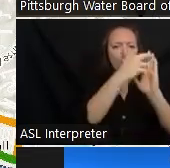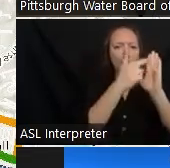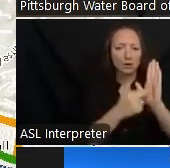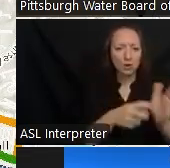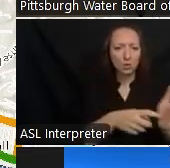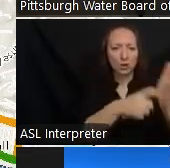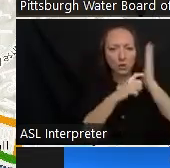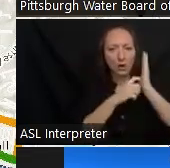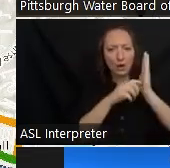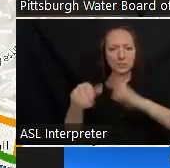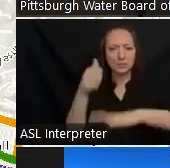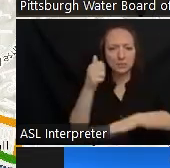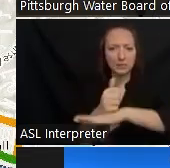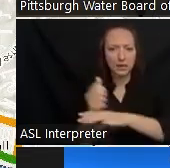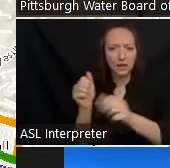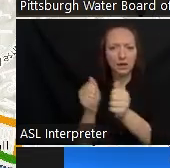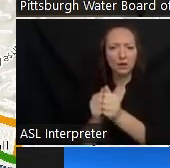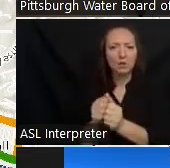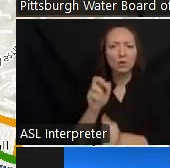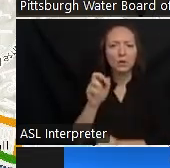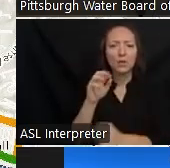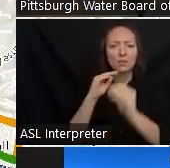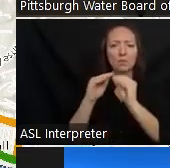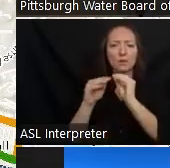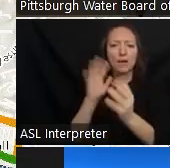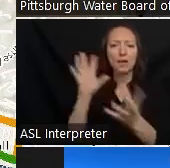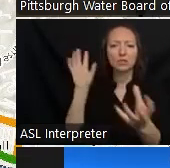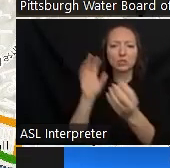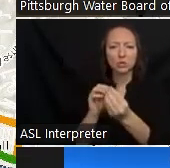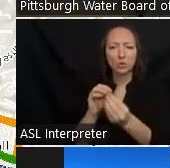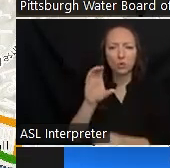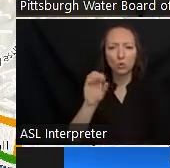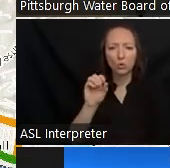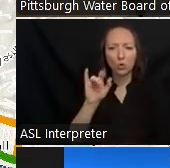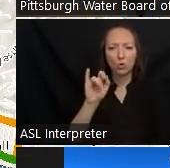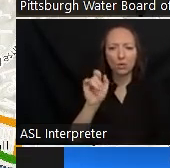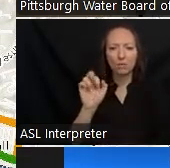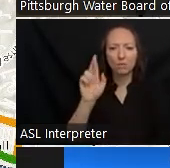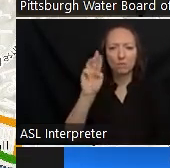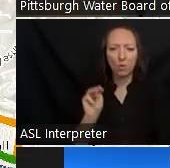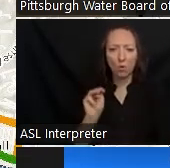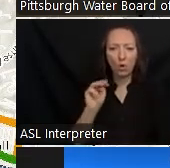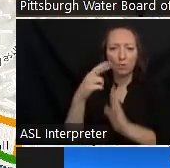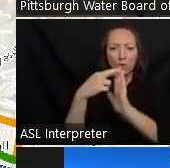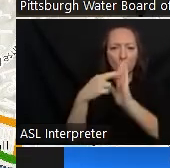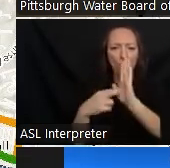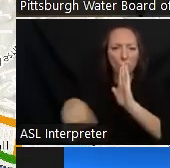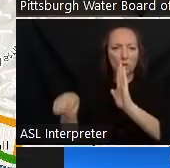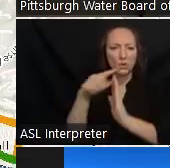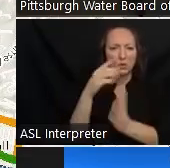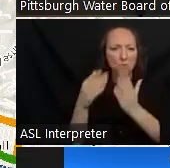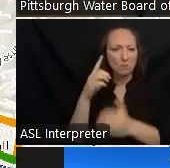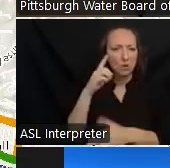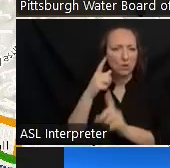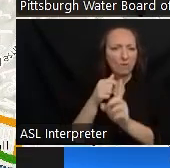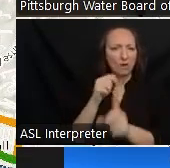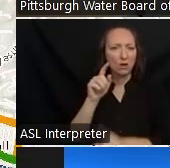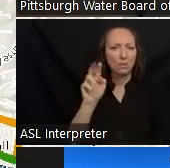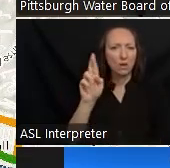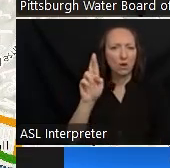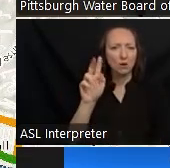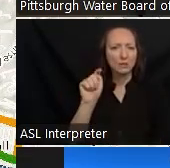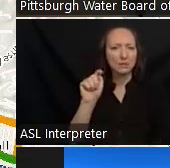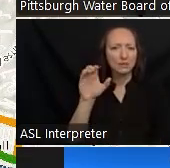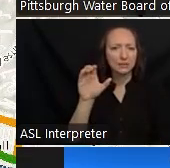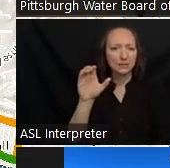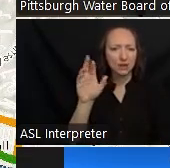we have developed a water quality sampling plan, which has identified monitoring locations across our service area. Our water quality team has established